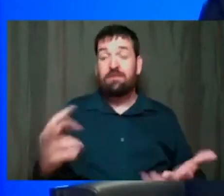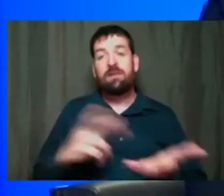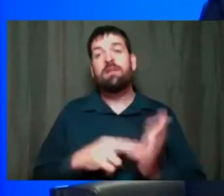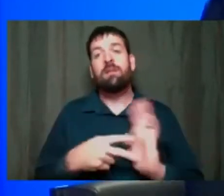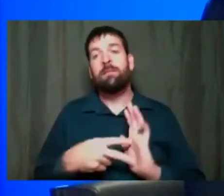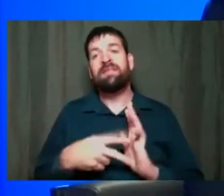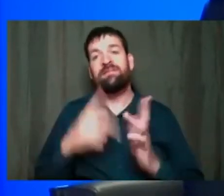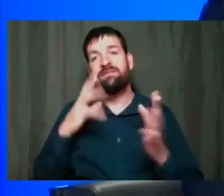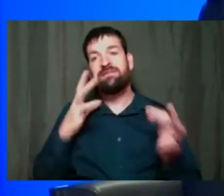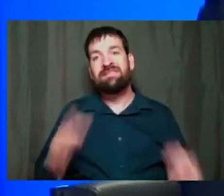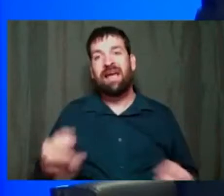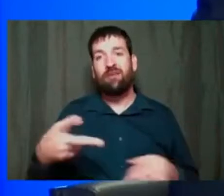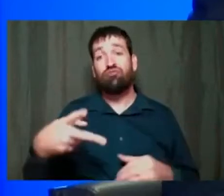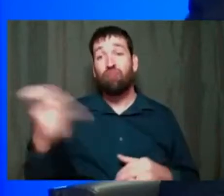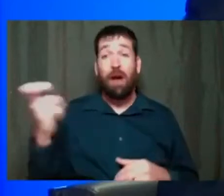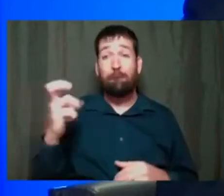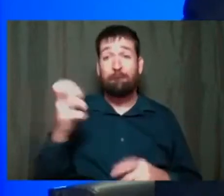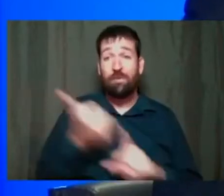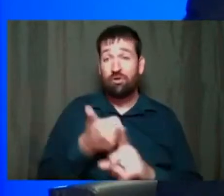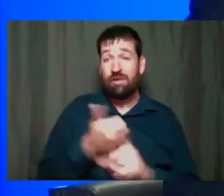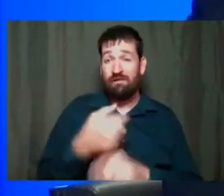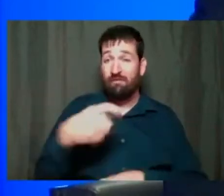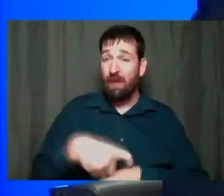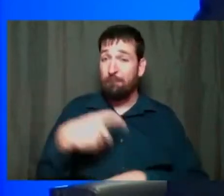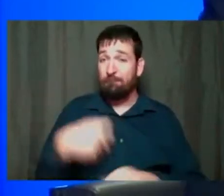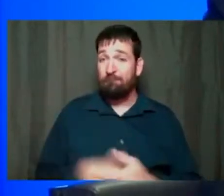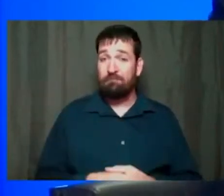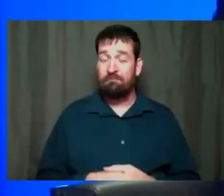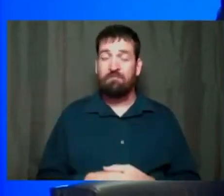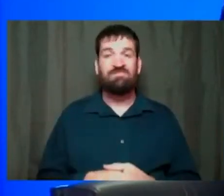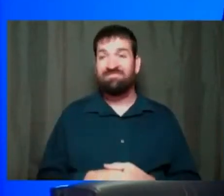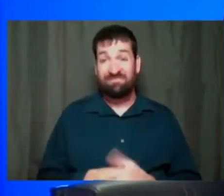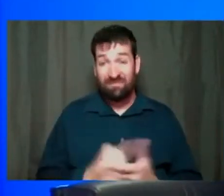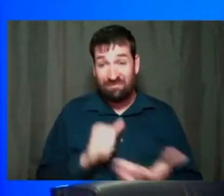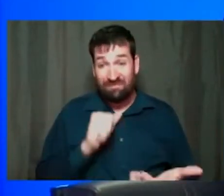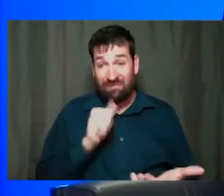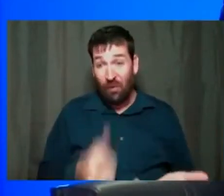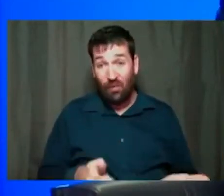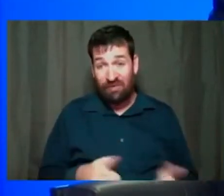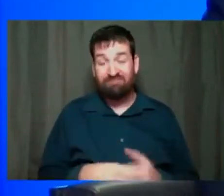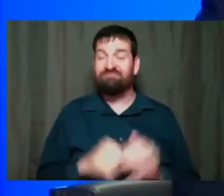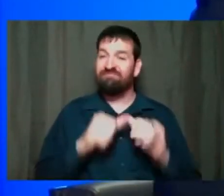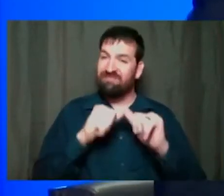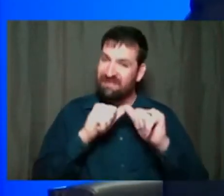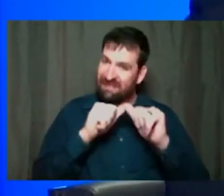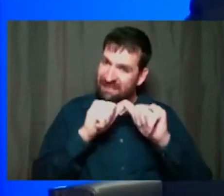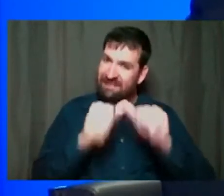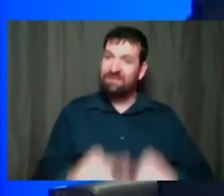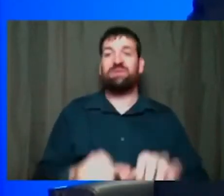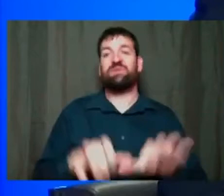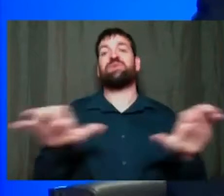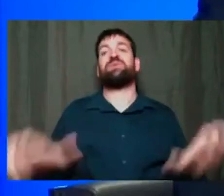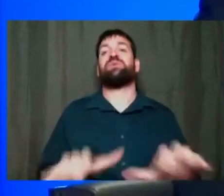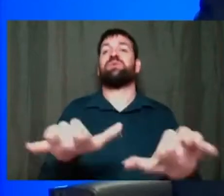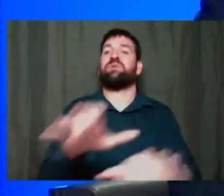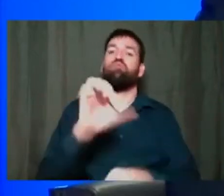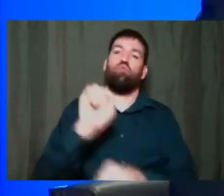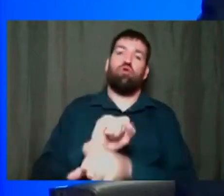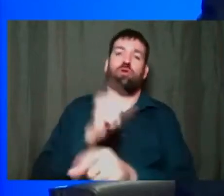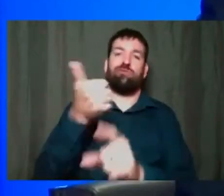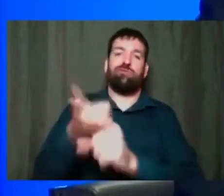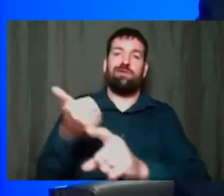time. So let's not do that. Let's continue the course of what you're doing to work on yourself, to engage